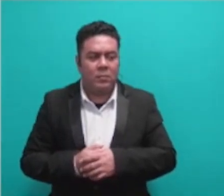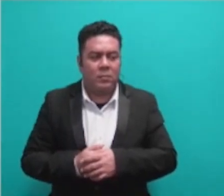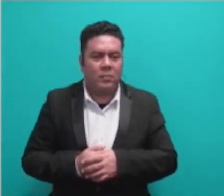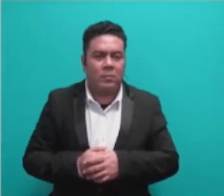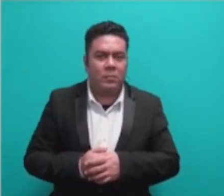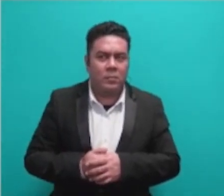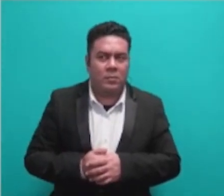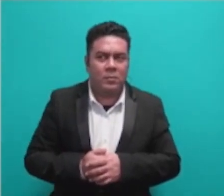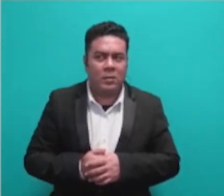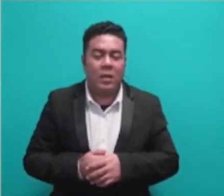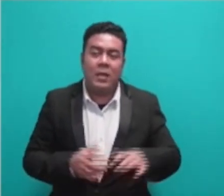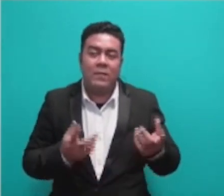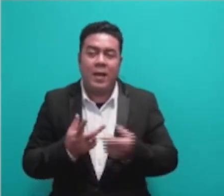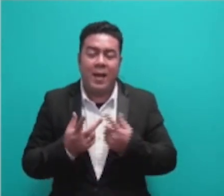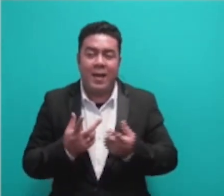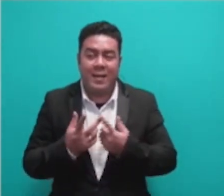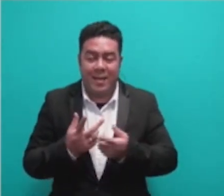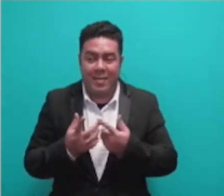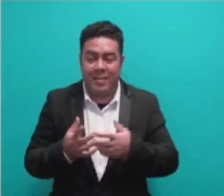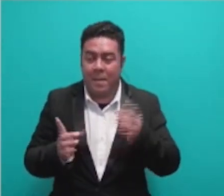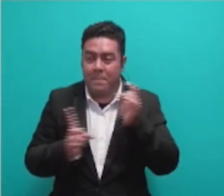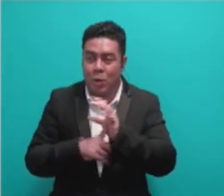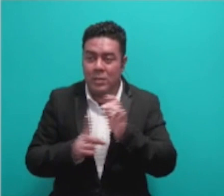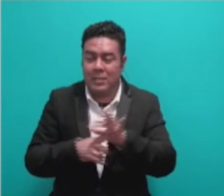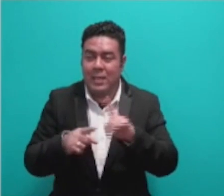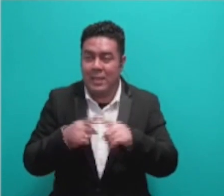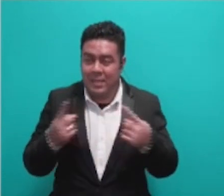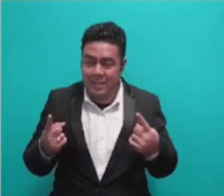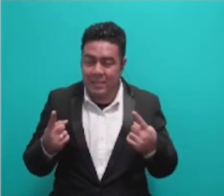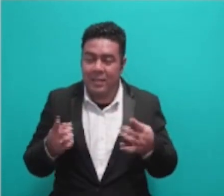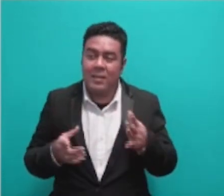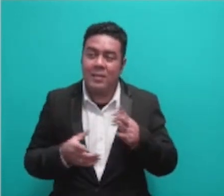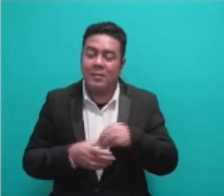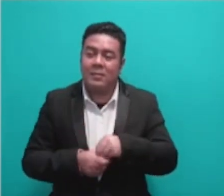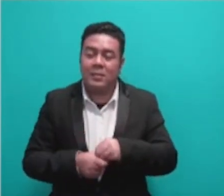amendments. But there is another very important thing that this particular bill